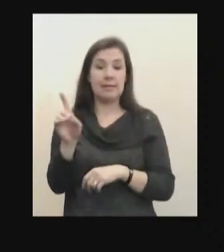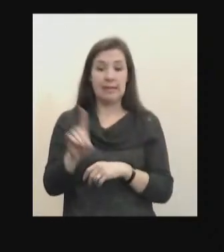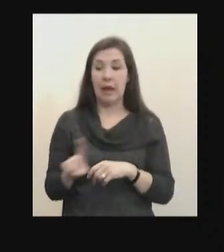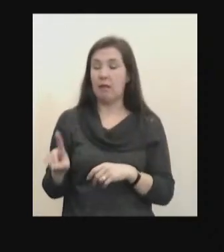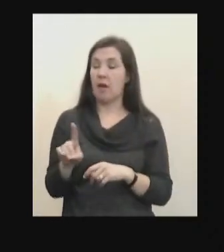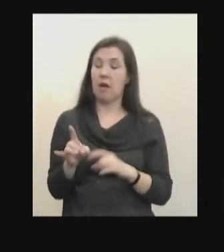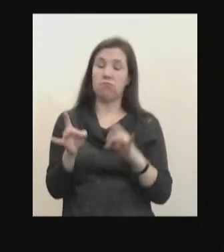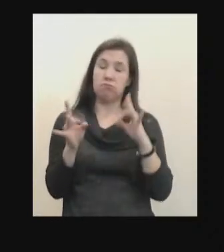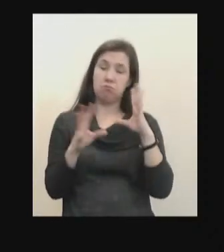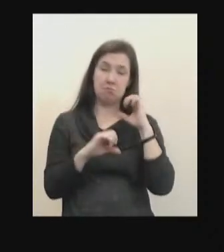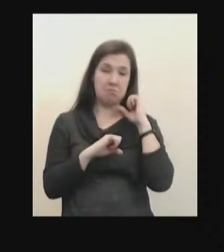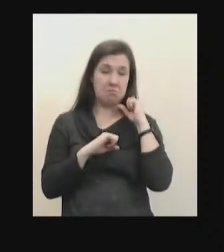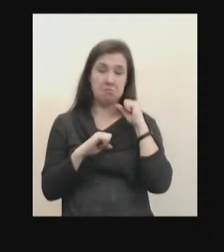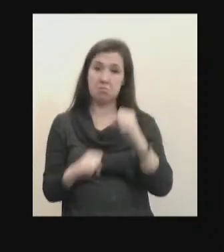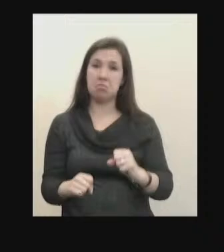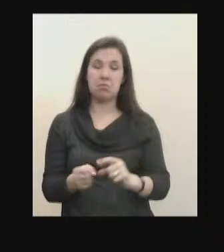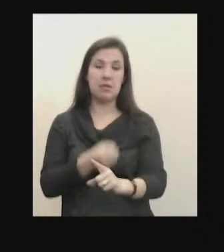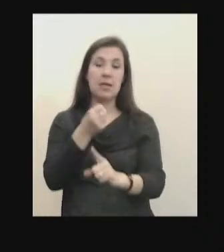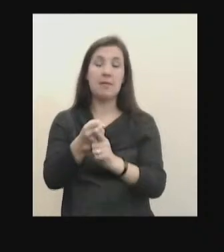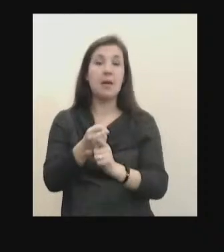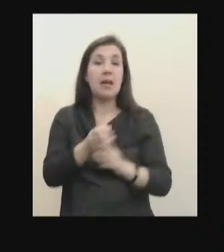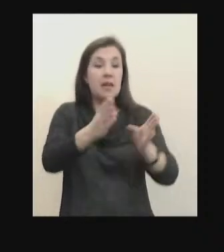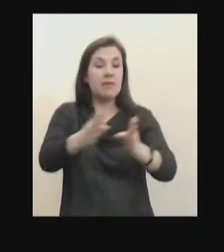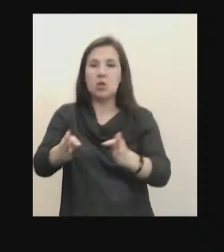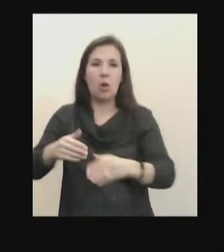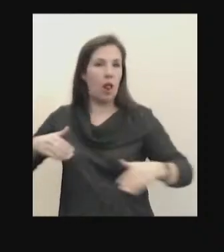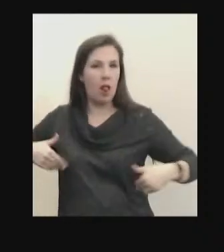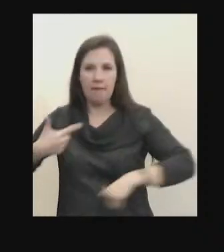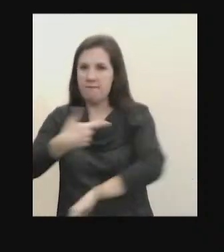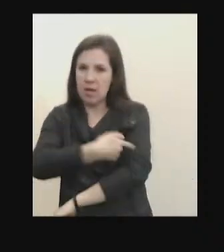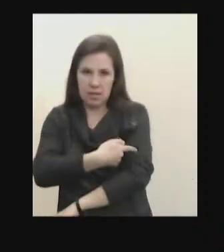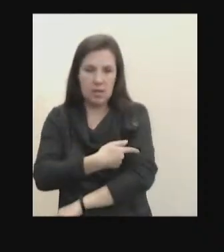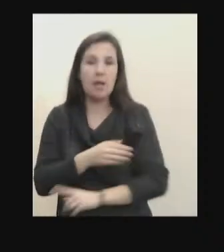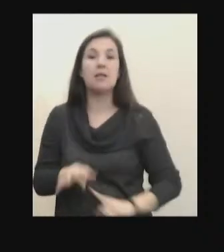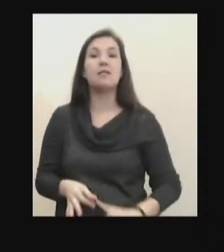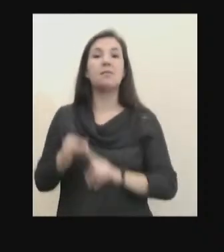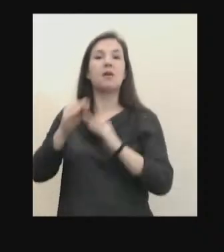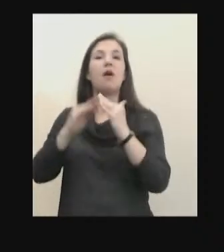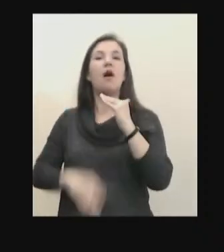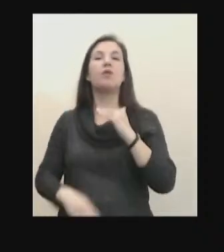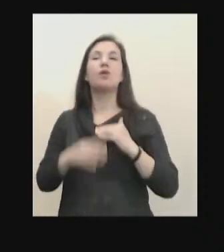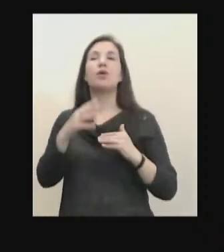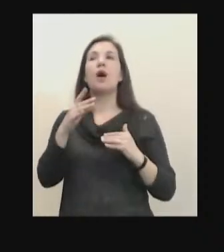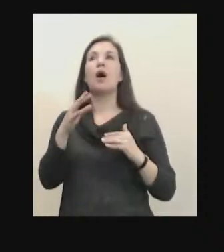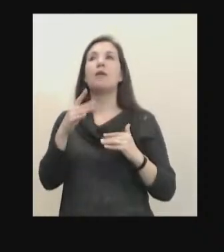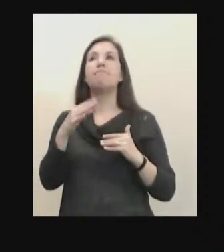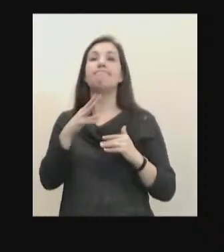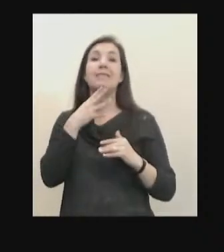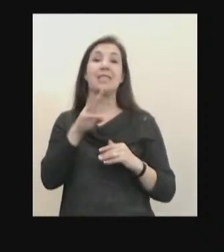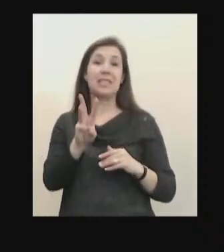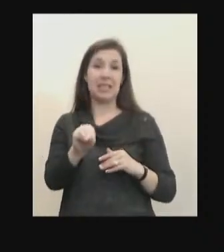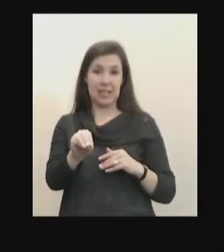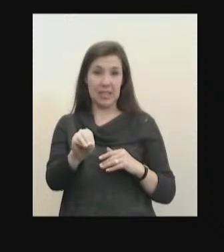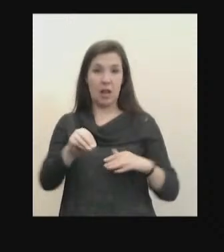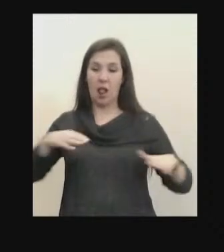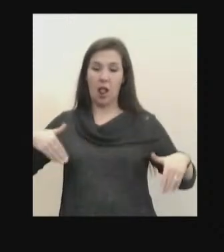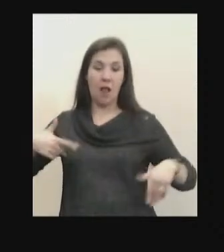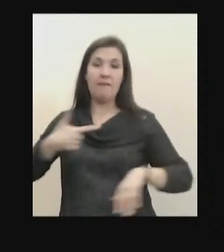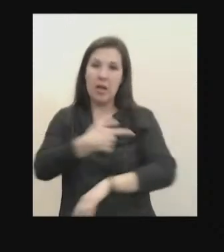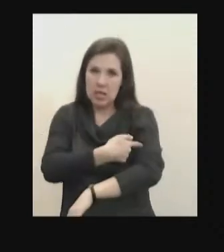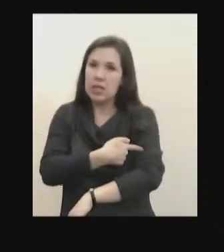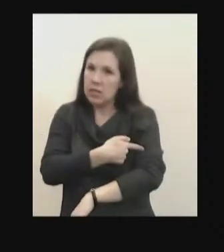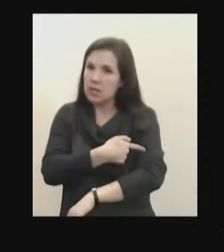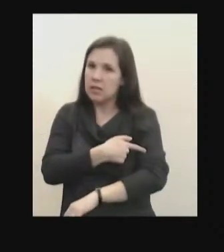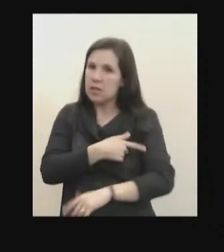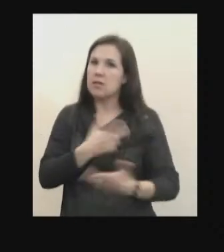impact among those that are unvaccinated, especially those under the age of 60 who are unvaccinated. They are making